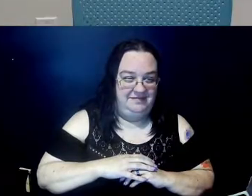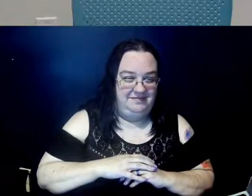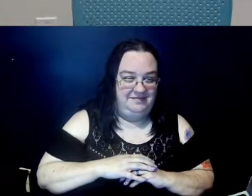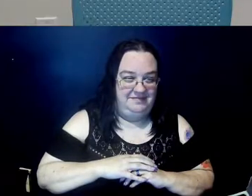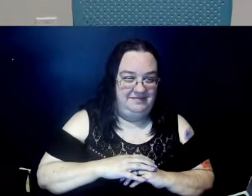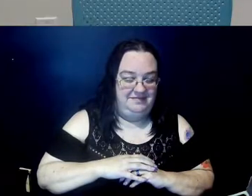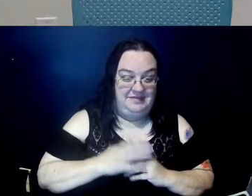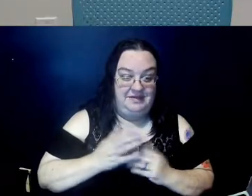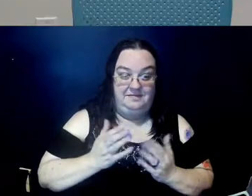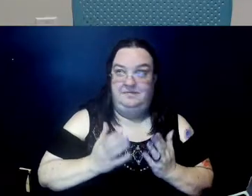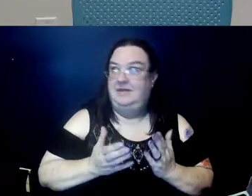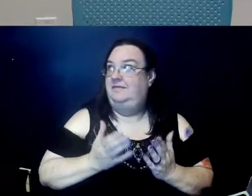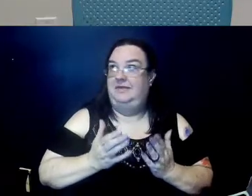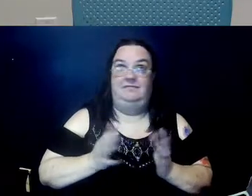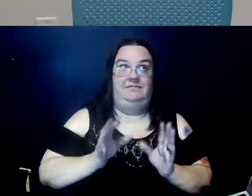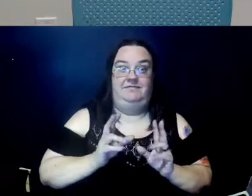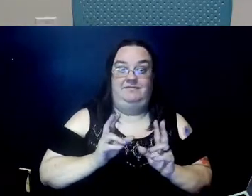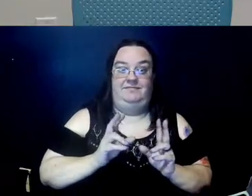Maybe, okay.